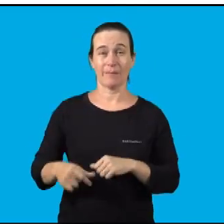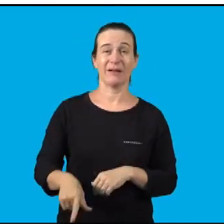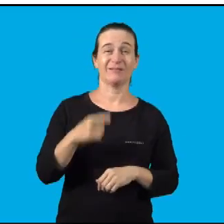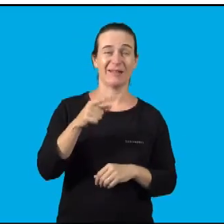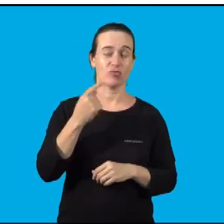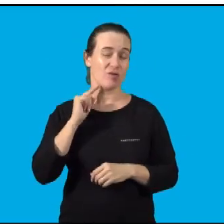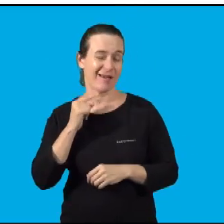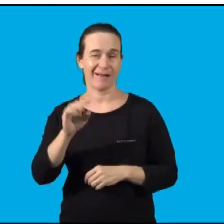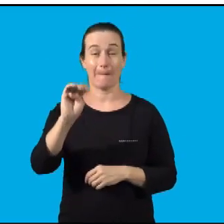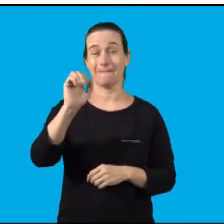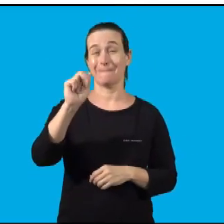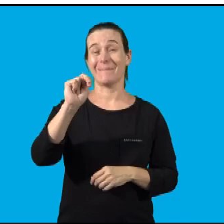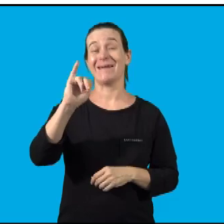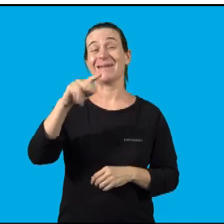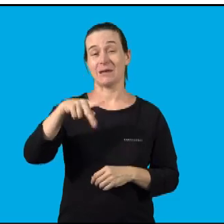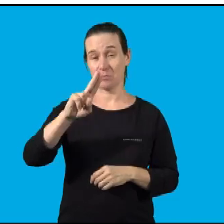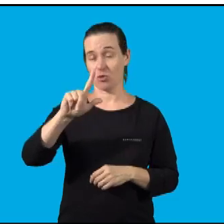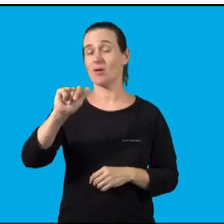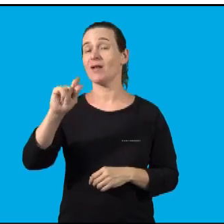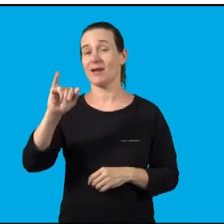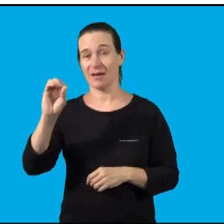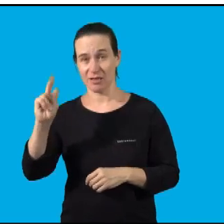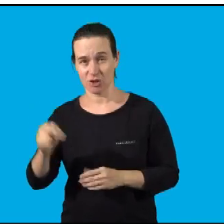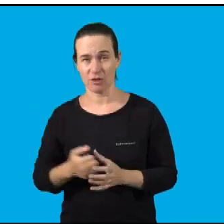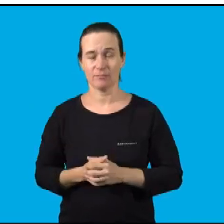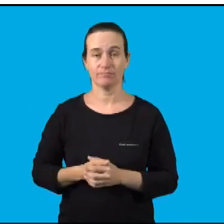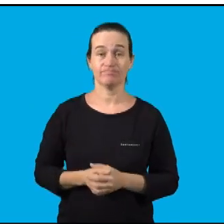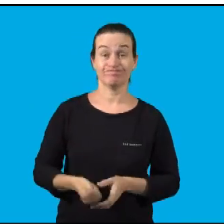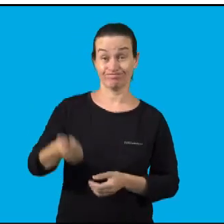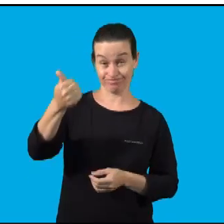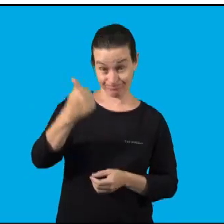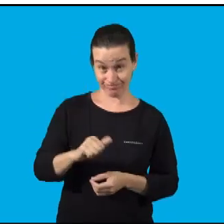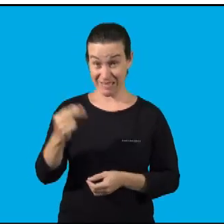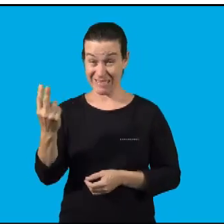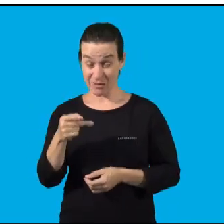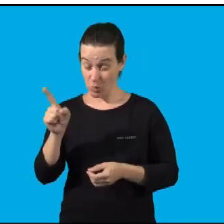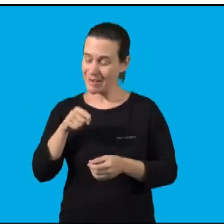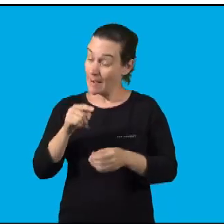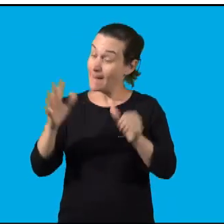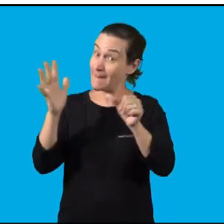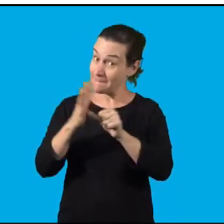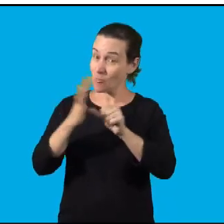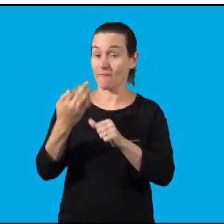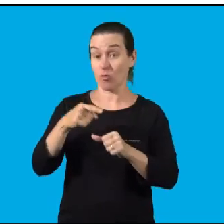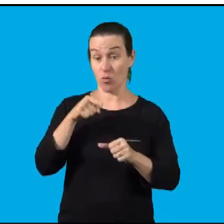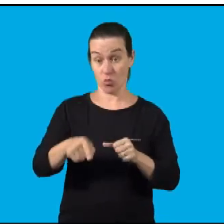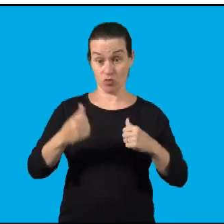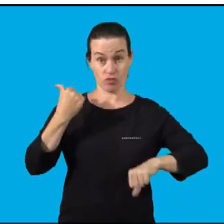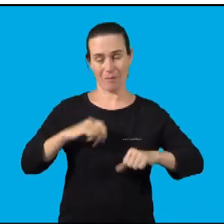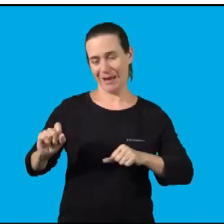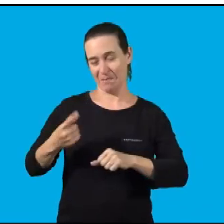and manipulation. And then the second aspect would be that they are essential to the tragic